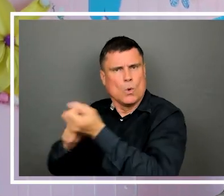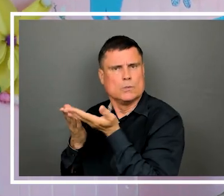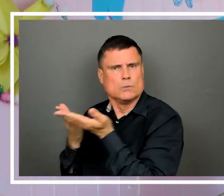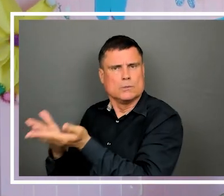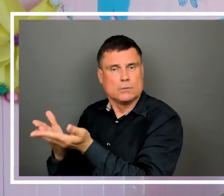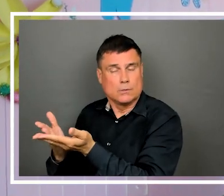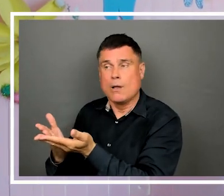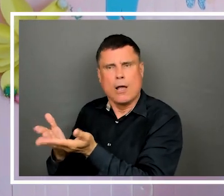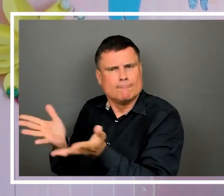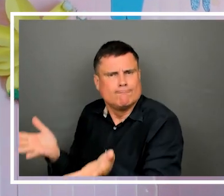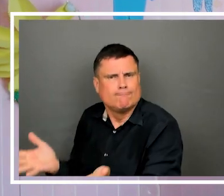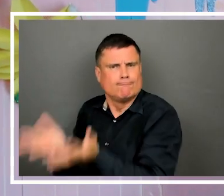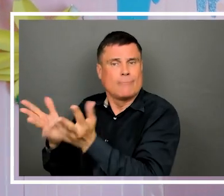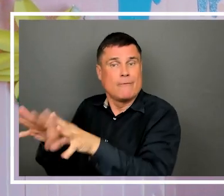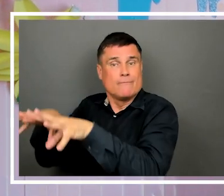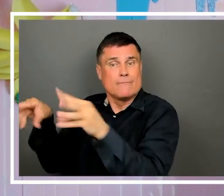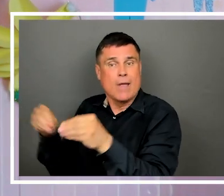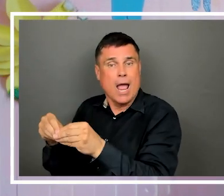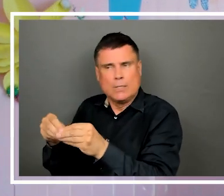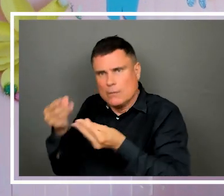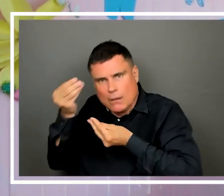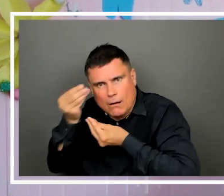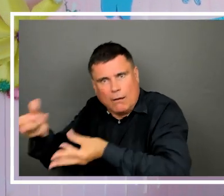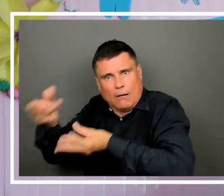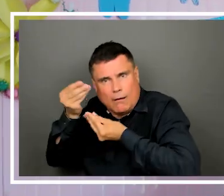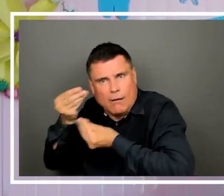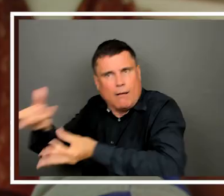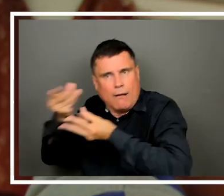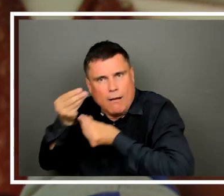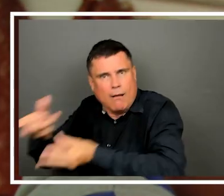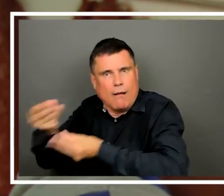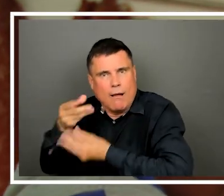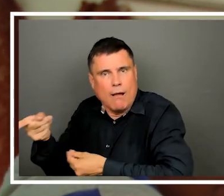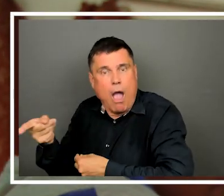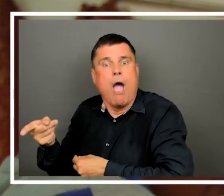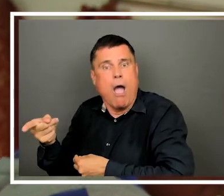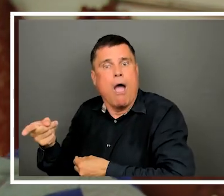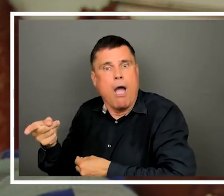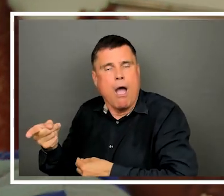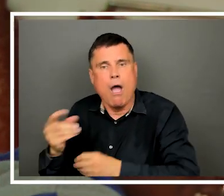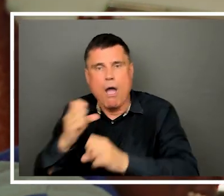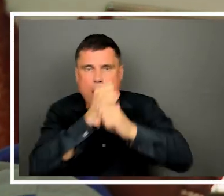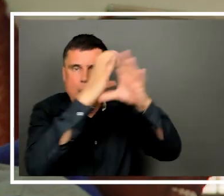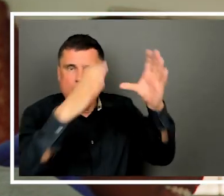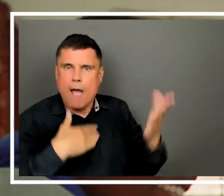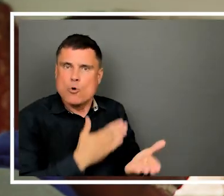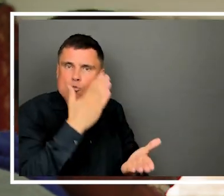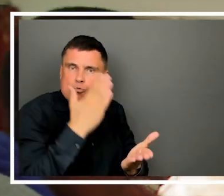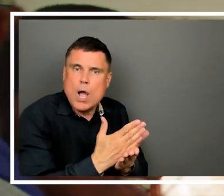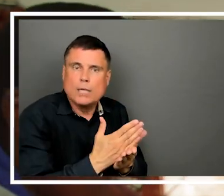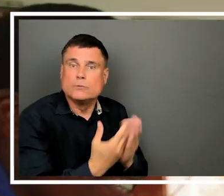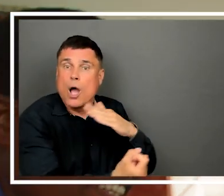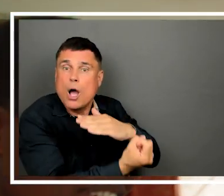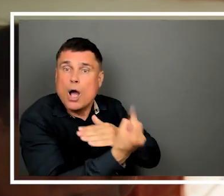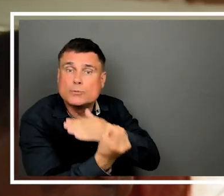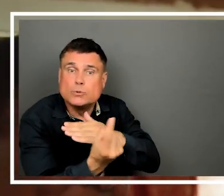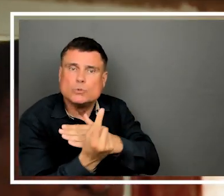can empower families with the information that they need about their rights, opportunities for